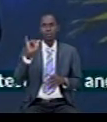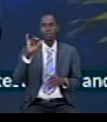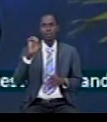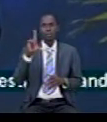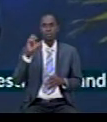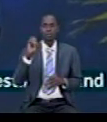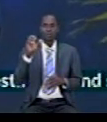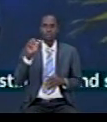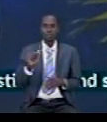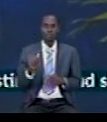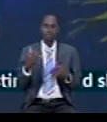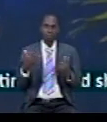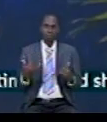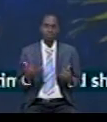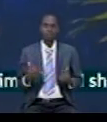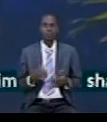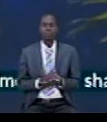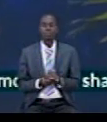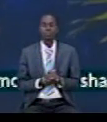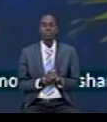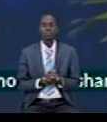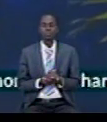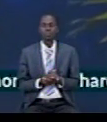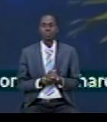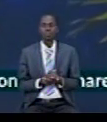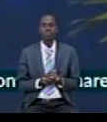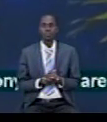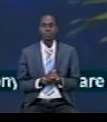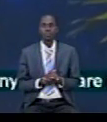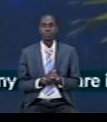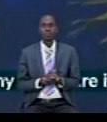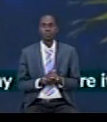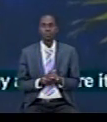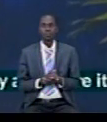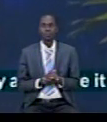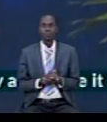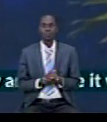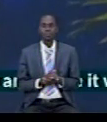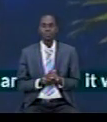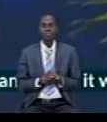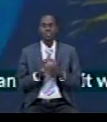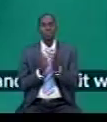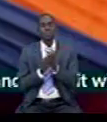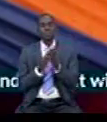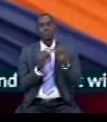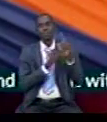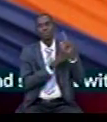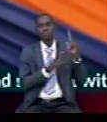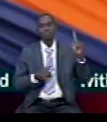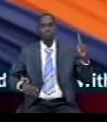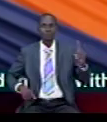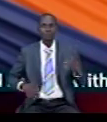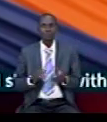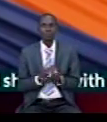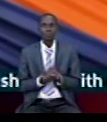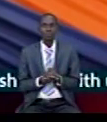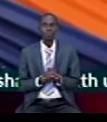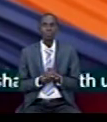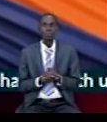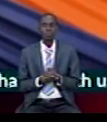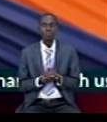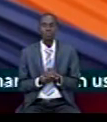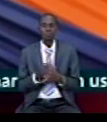Bayelsa brings us this testimony live. Praise the Lord. I am Pastor